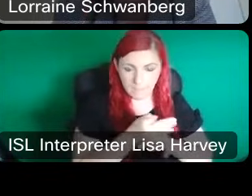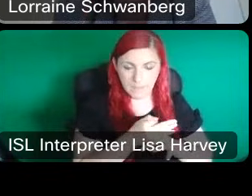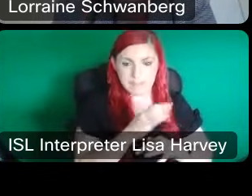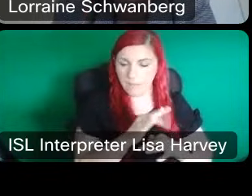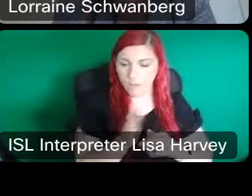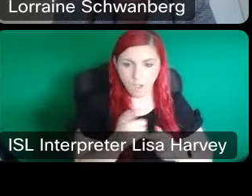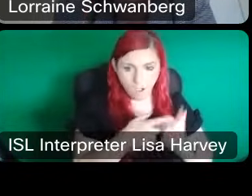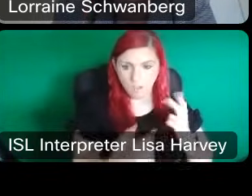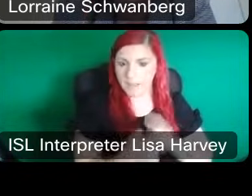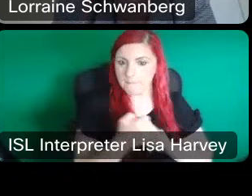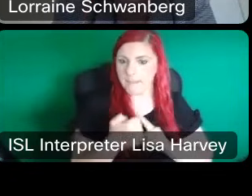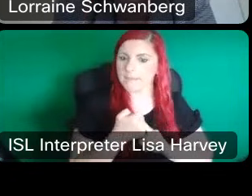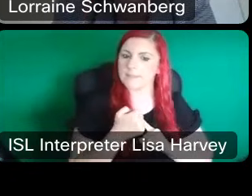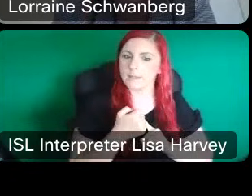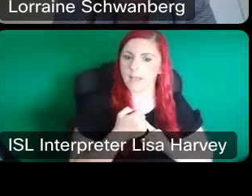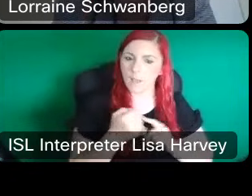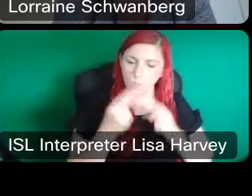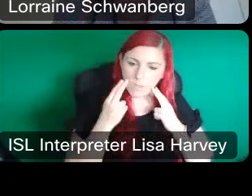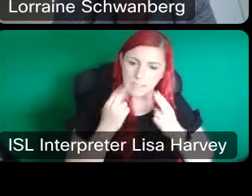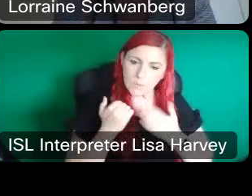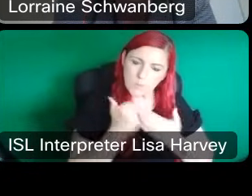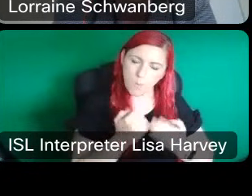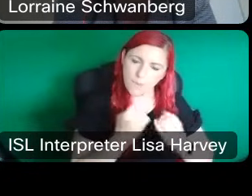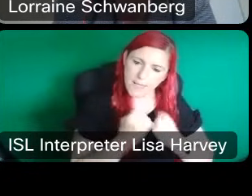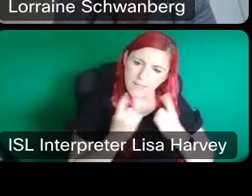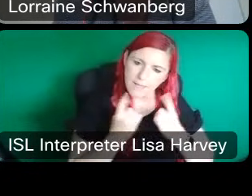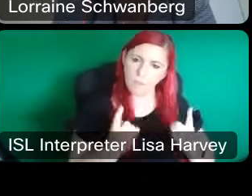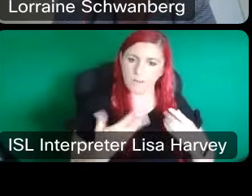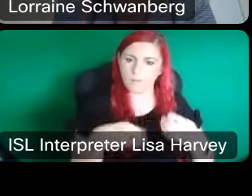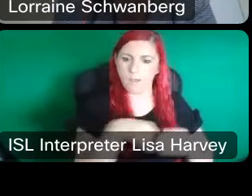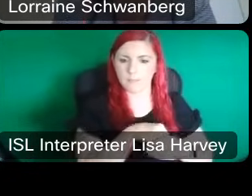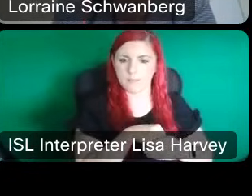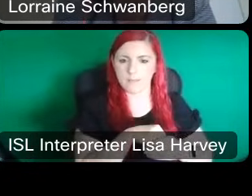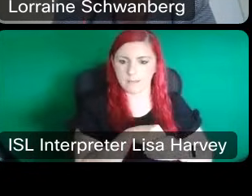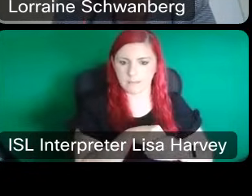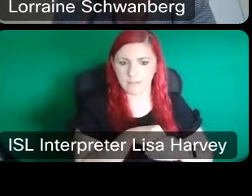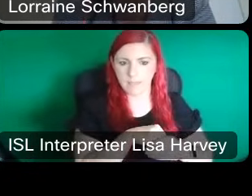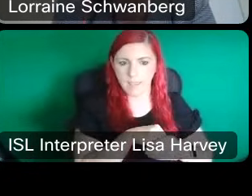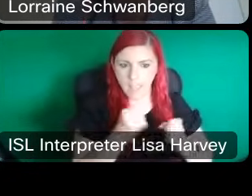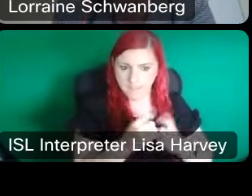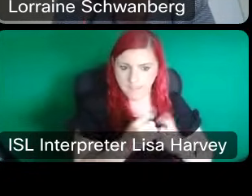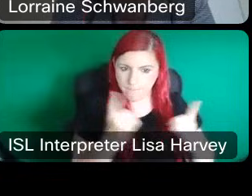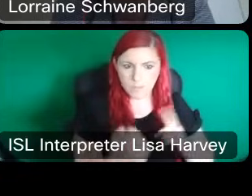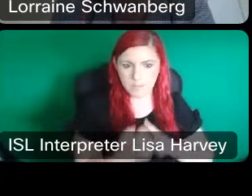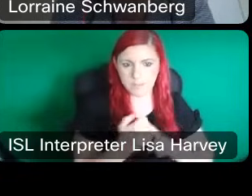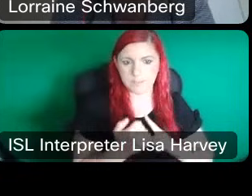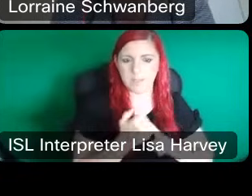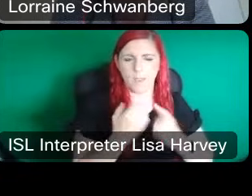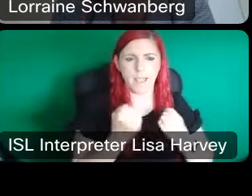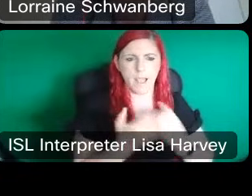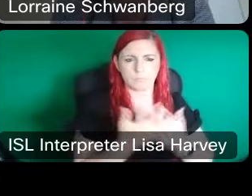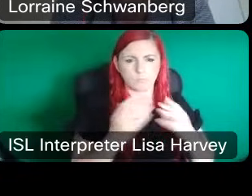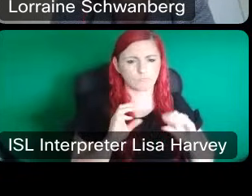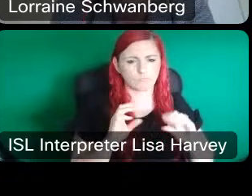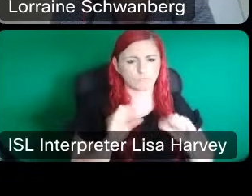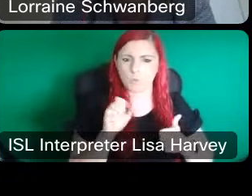to support all parties affected. We have a number of excellent tools, and I suppose this chapter really draws attention